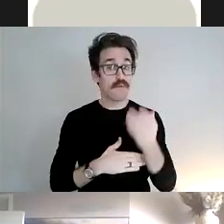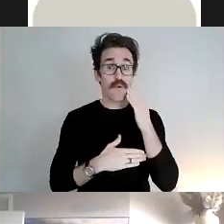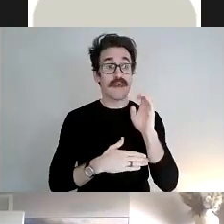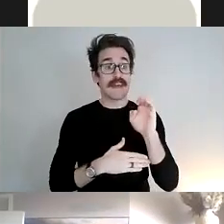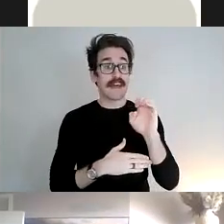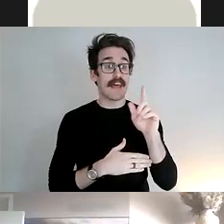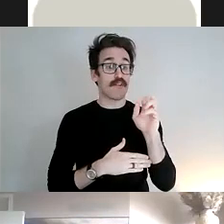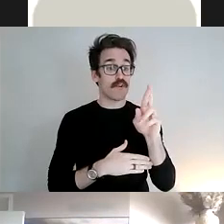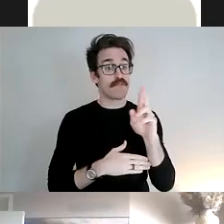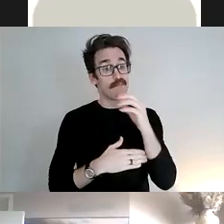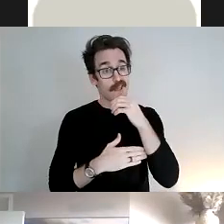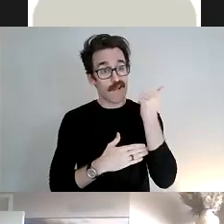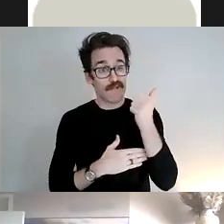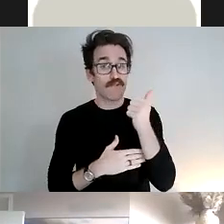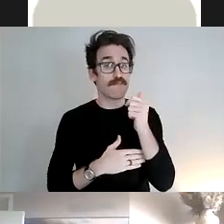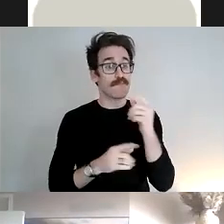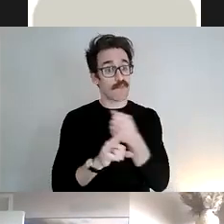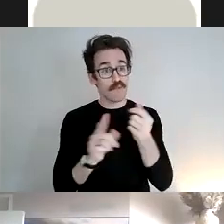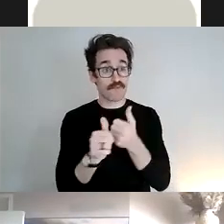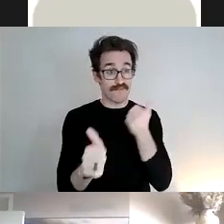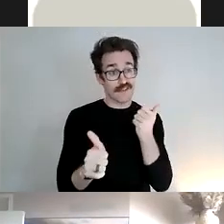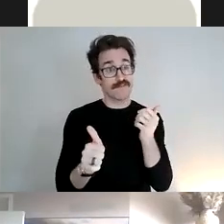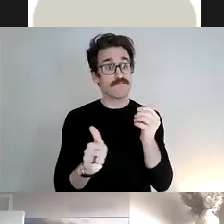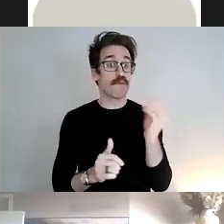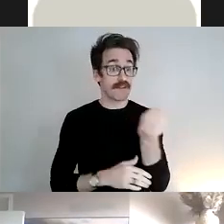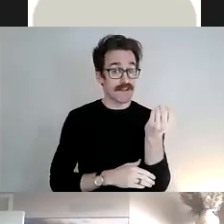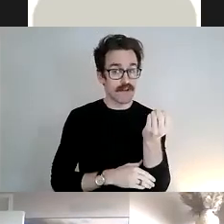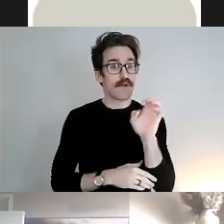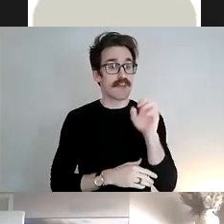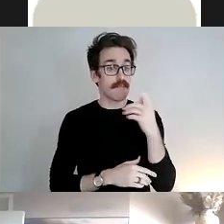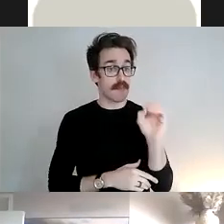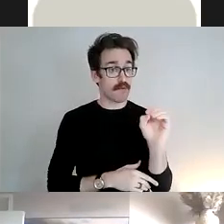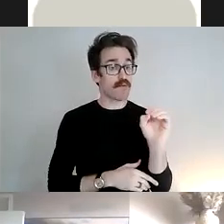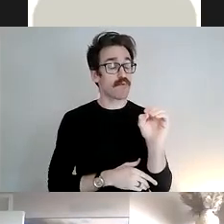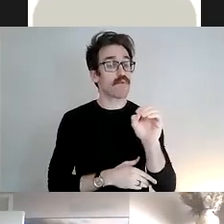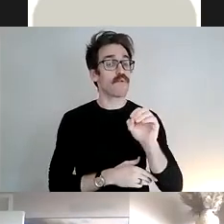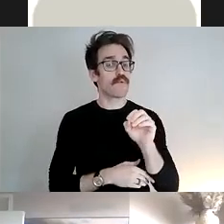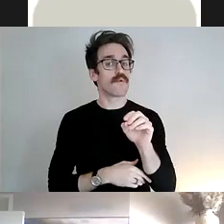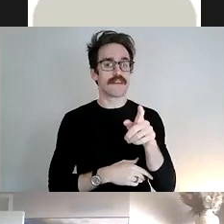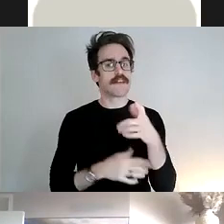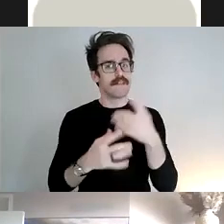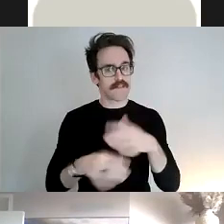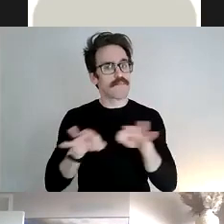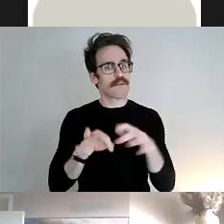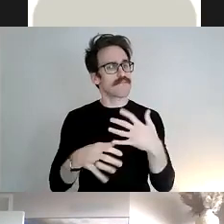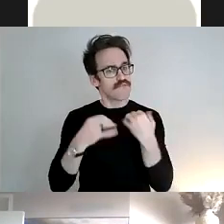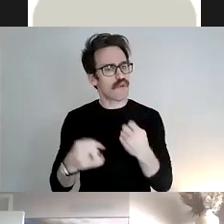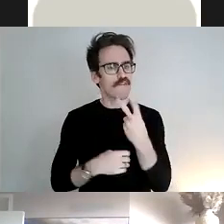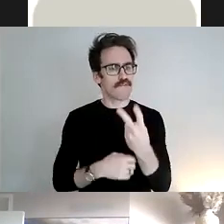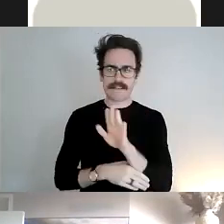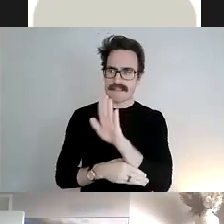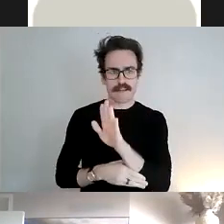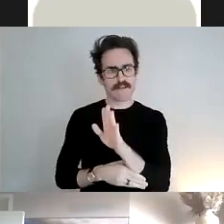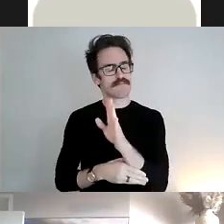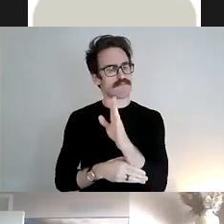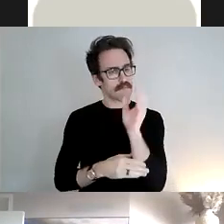Ontario, our goal is to ensure that seniors have a strong voice, feel safe and respected. And we do this